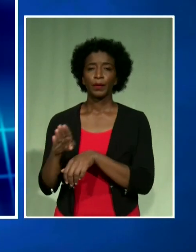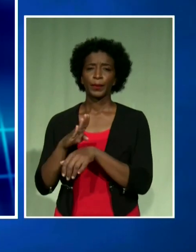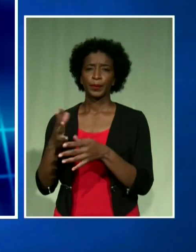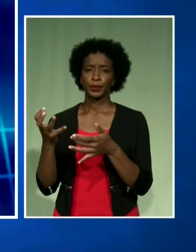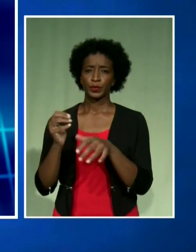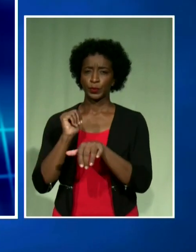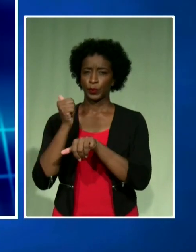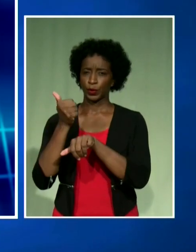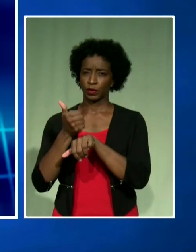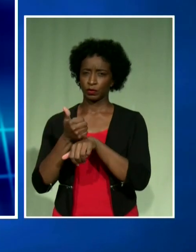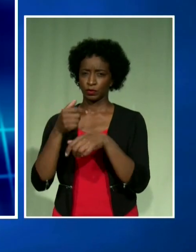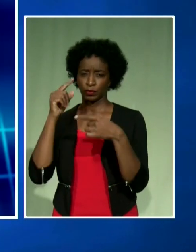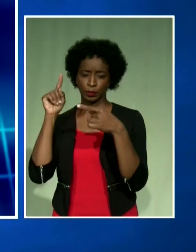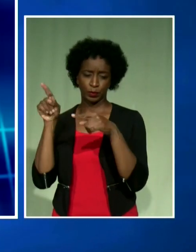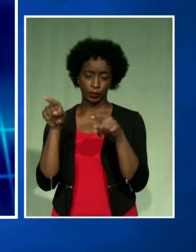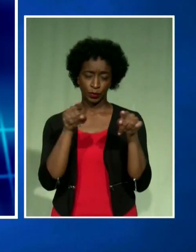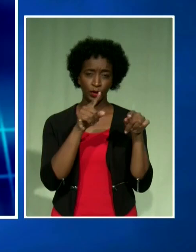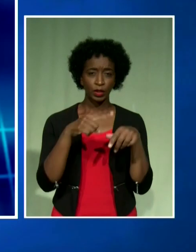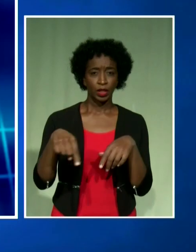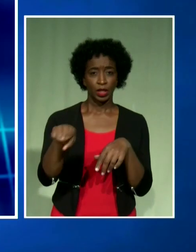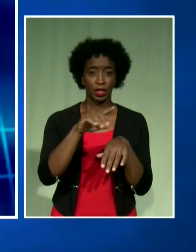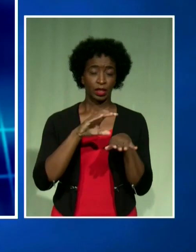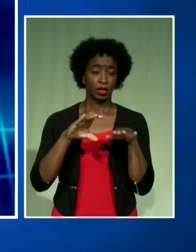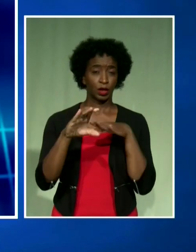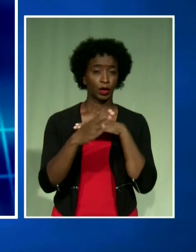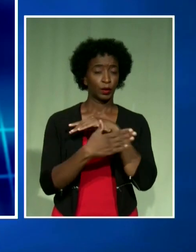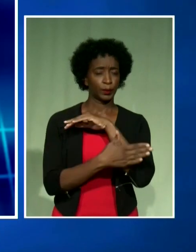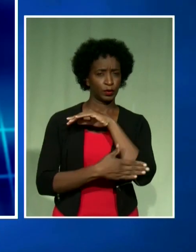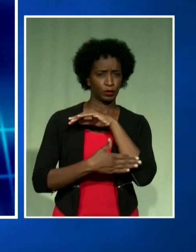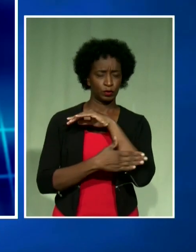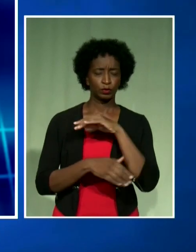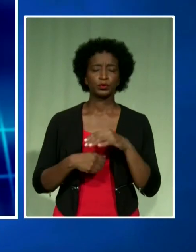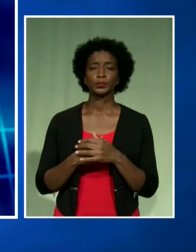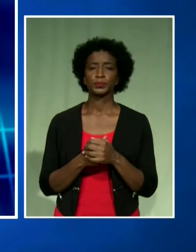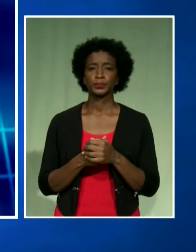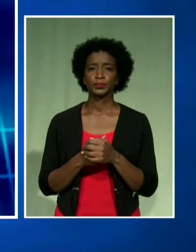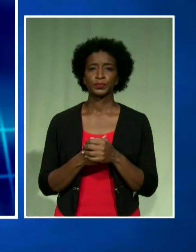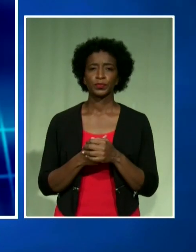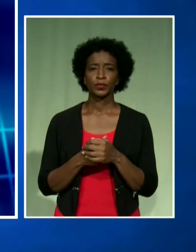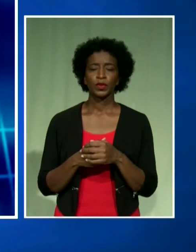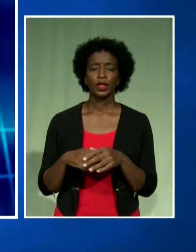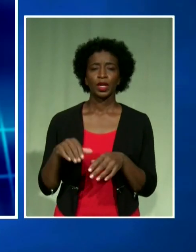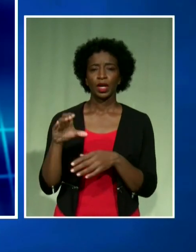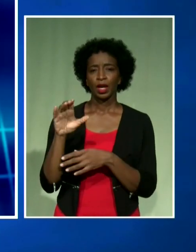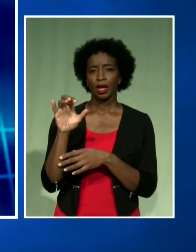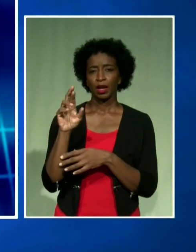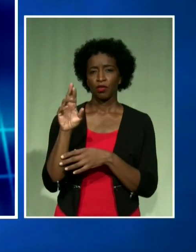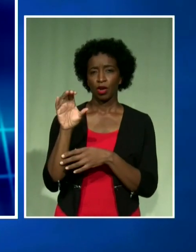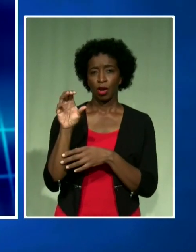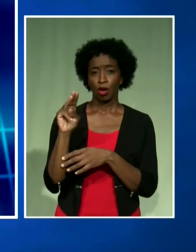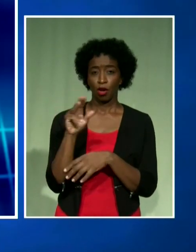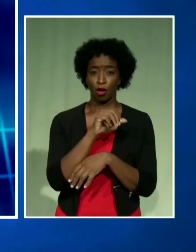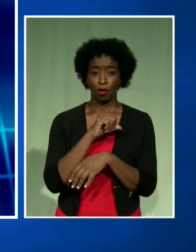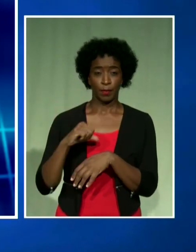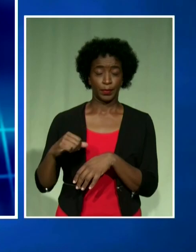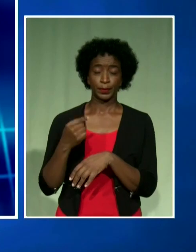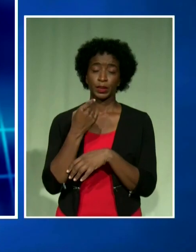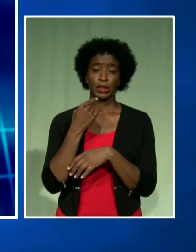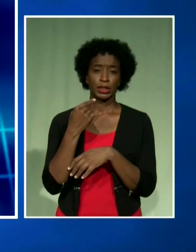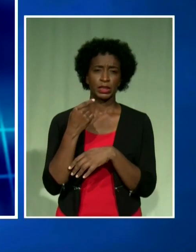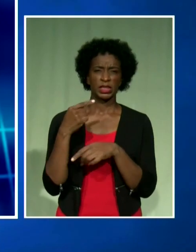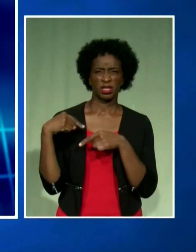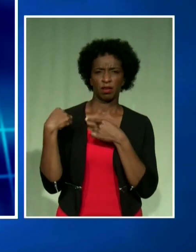joint agreements with its Caribbean neighbors. Ambassador to CARICOM, His Excellency David Comashong, said the initiative was started 2 years ago